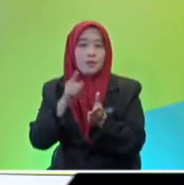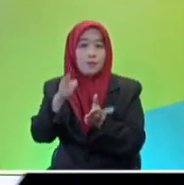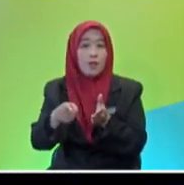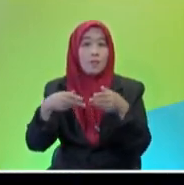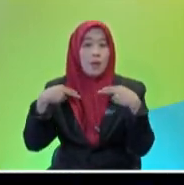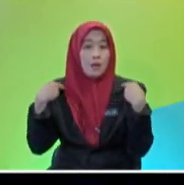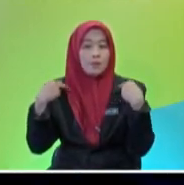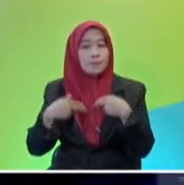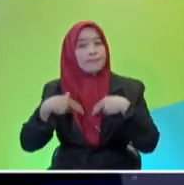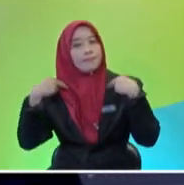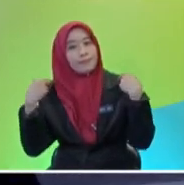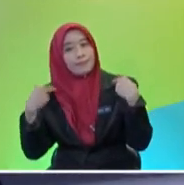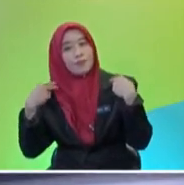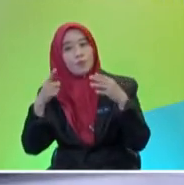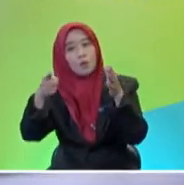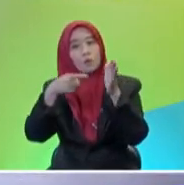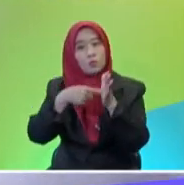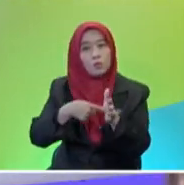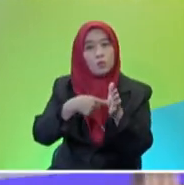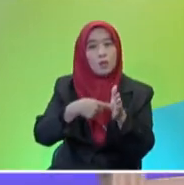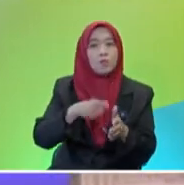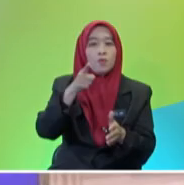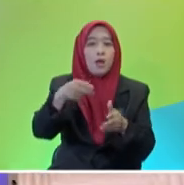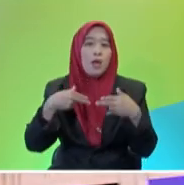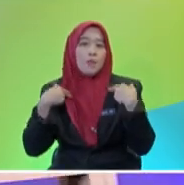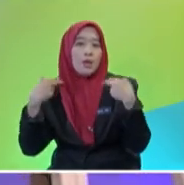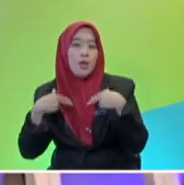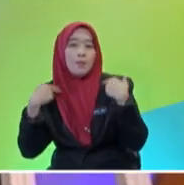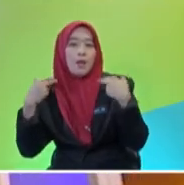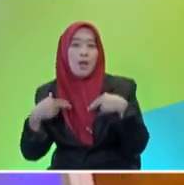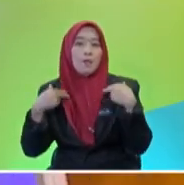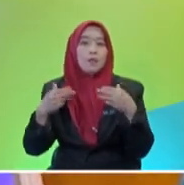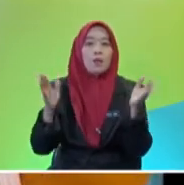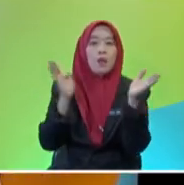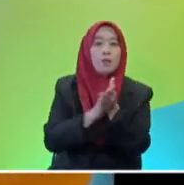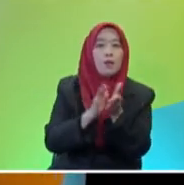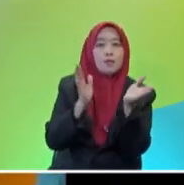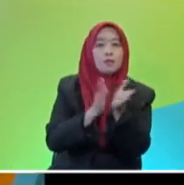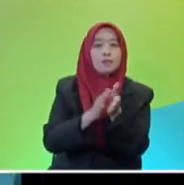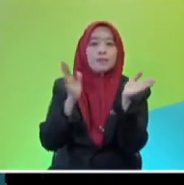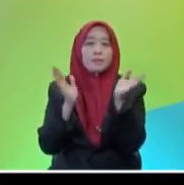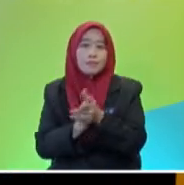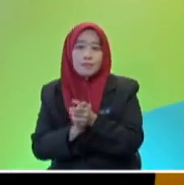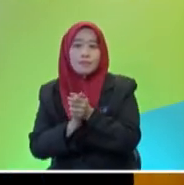happy, happy, happy, and you want to show it. If you're happy, happy, happy, clap your hands.